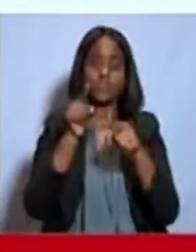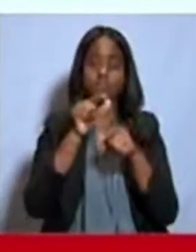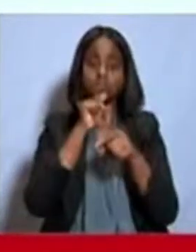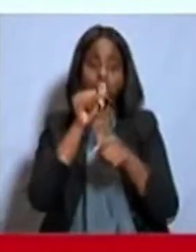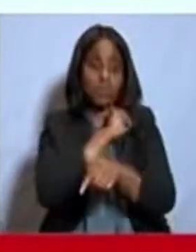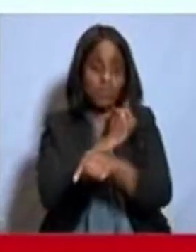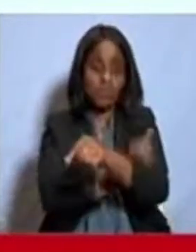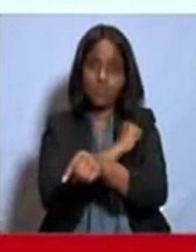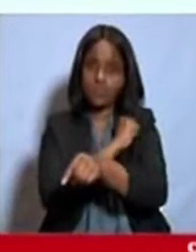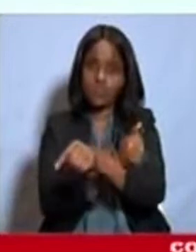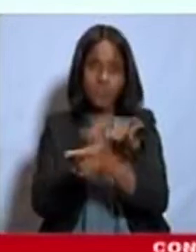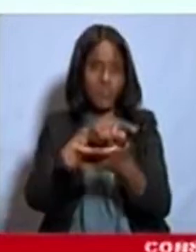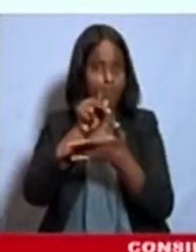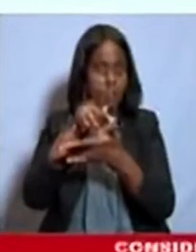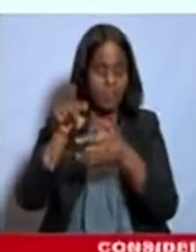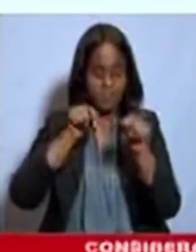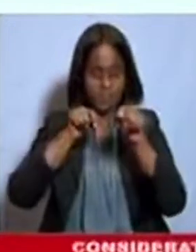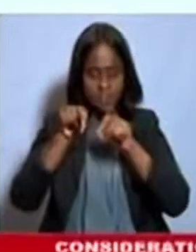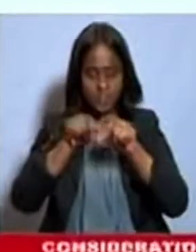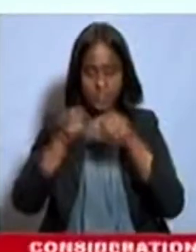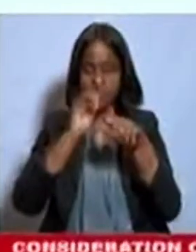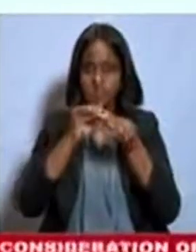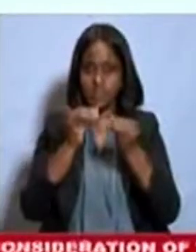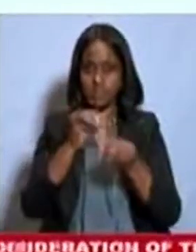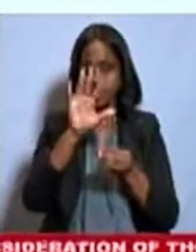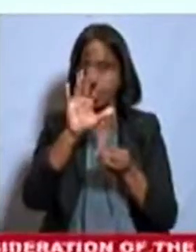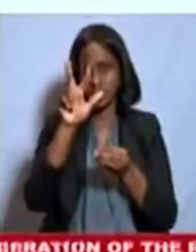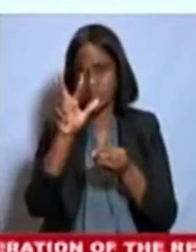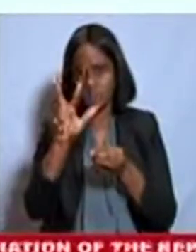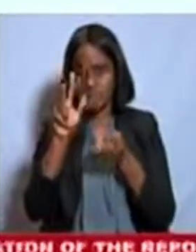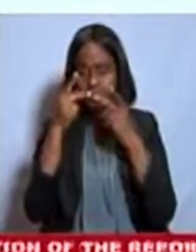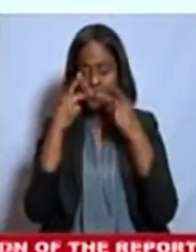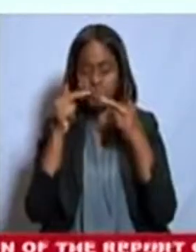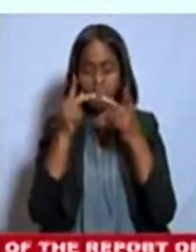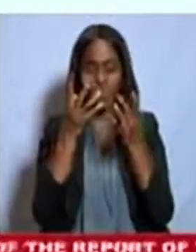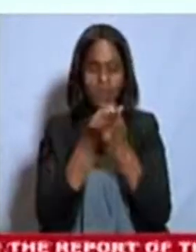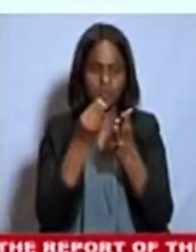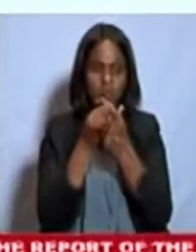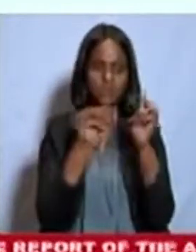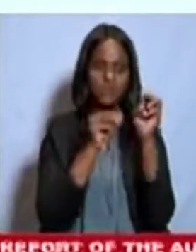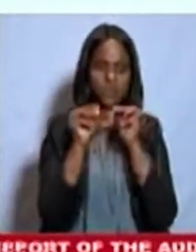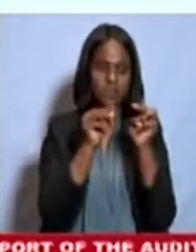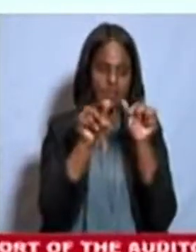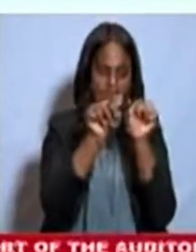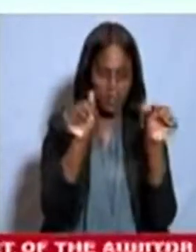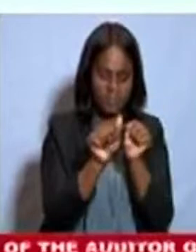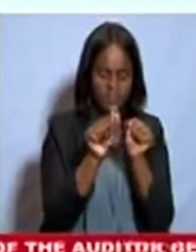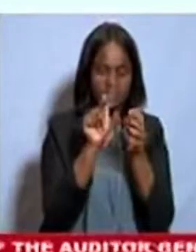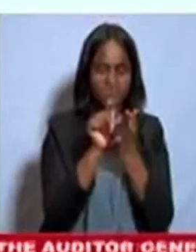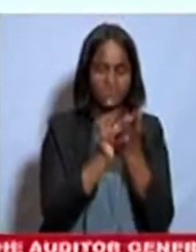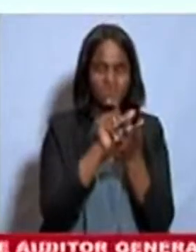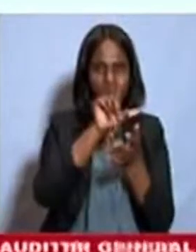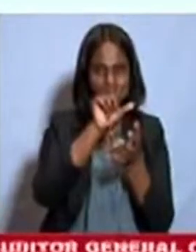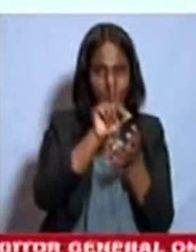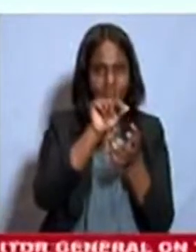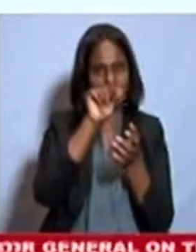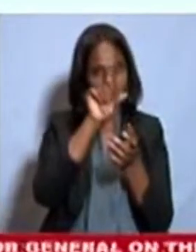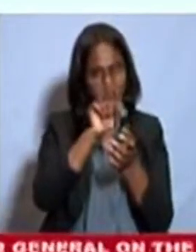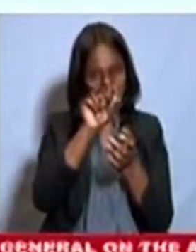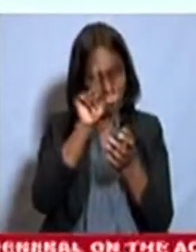Unauthorized payments. Regulation 53 of the Public Financial Management General Regulations 2020